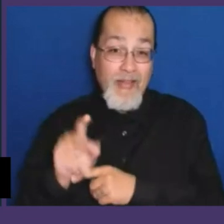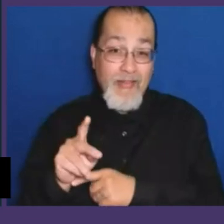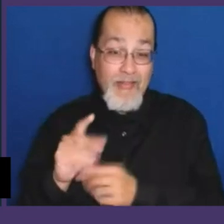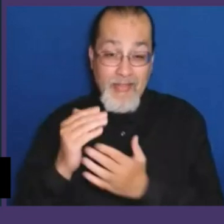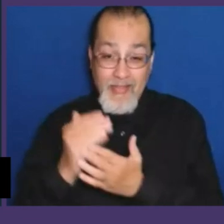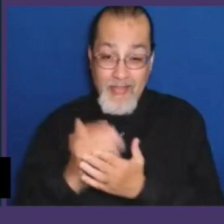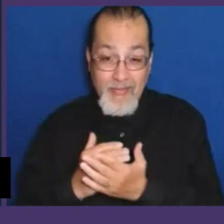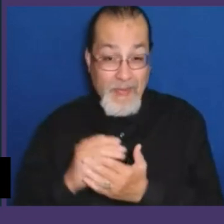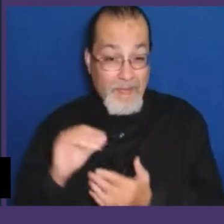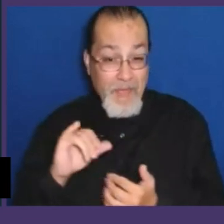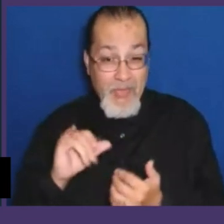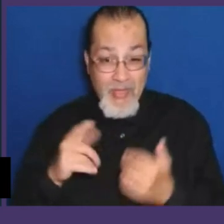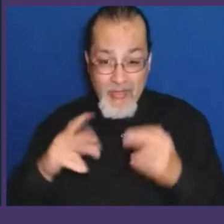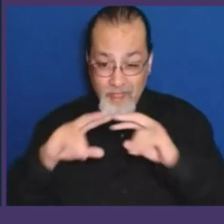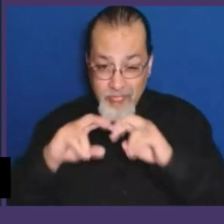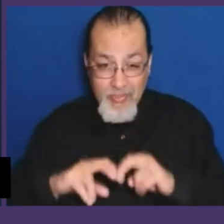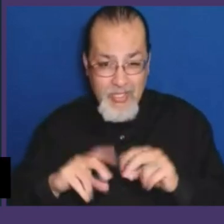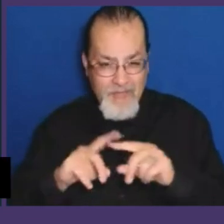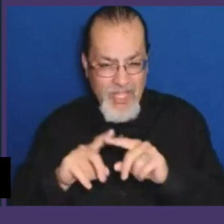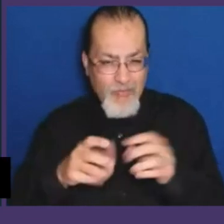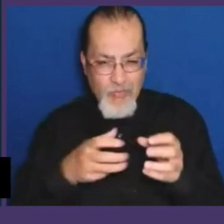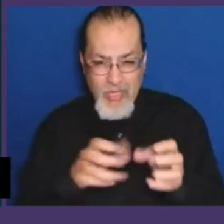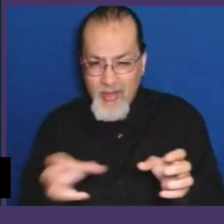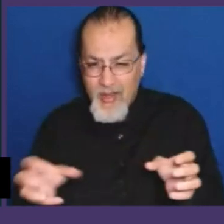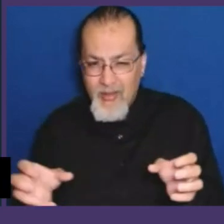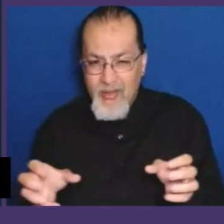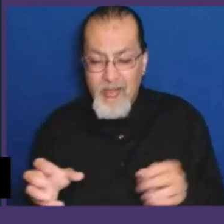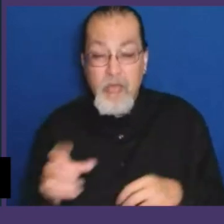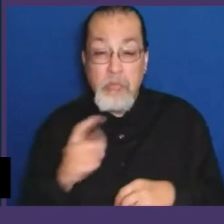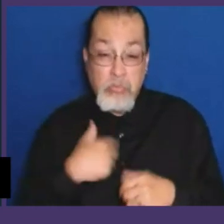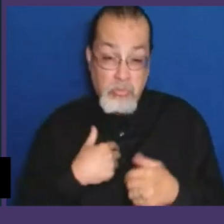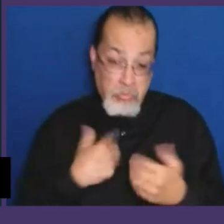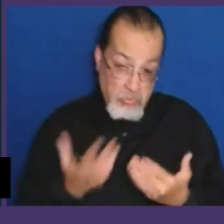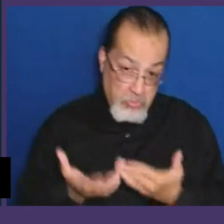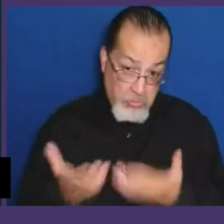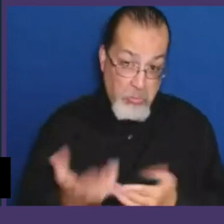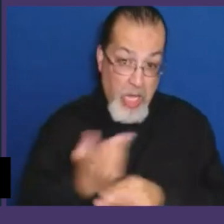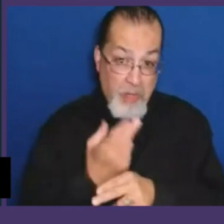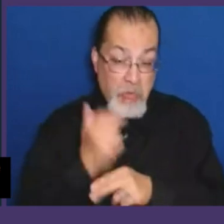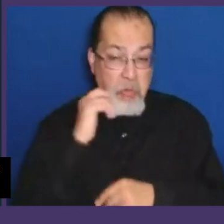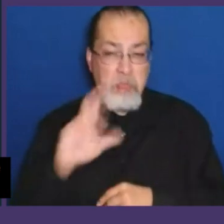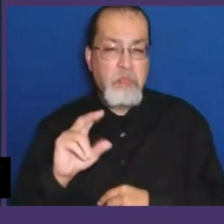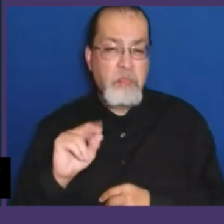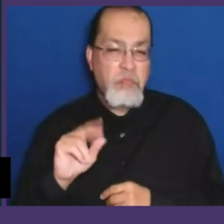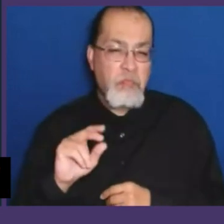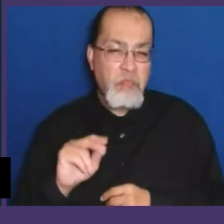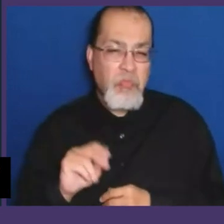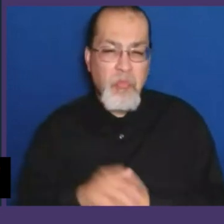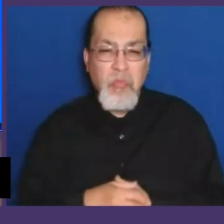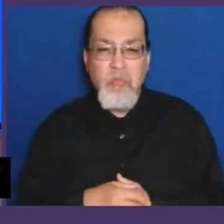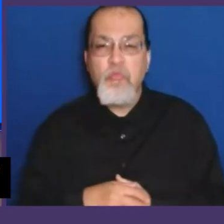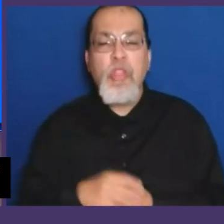to use it in practical applications. I just think it's something to generally take inspiration from in terms of where this is going, I think, over time.